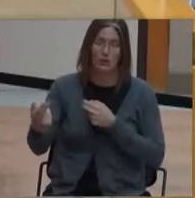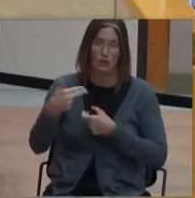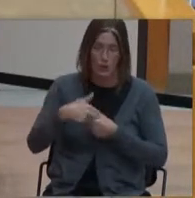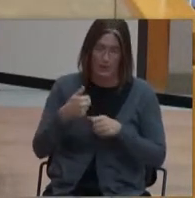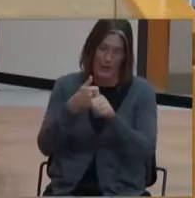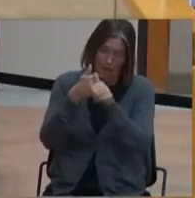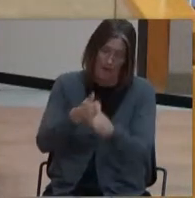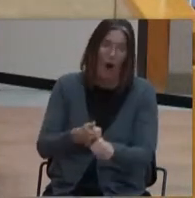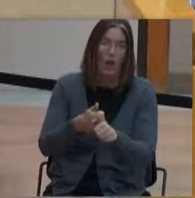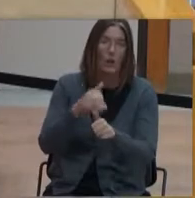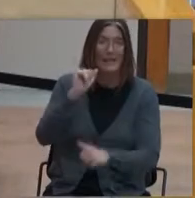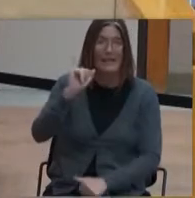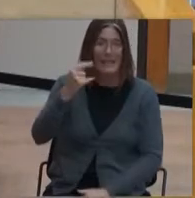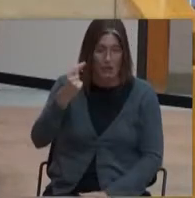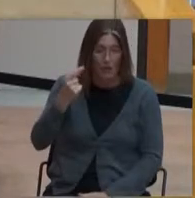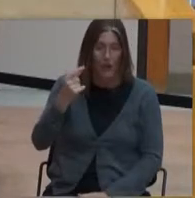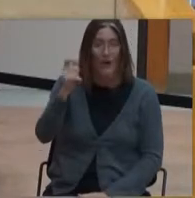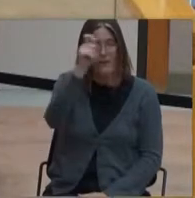the